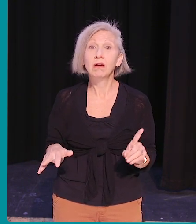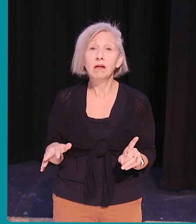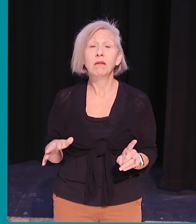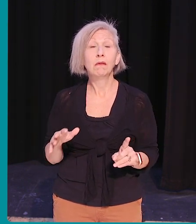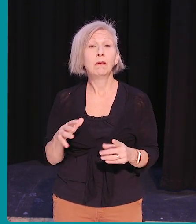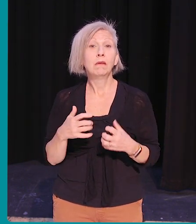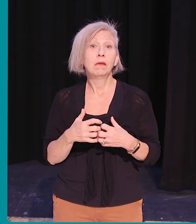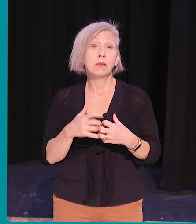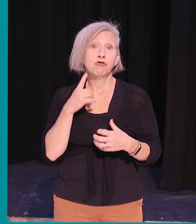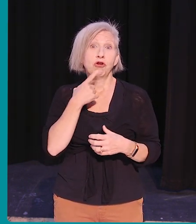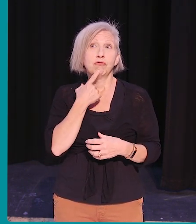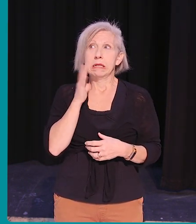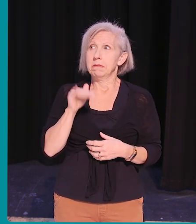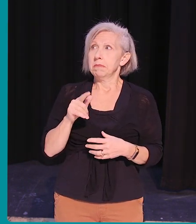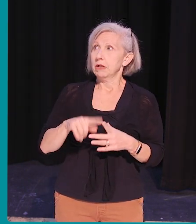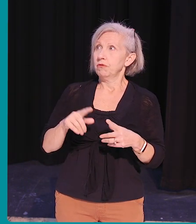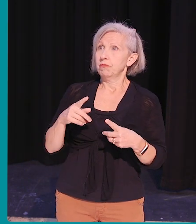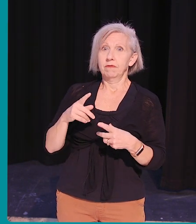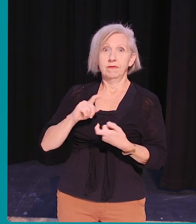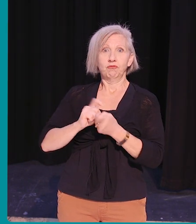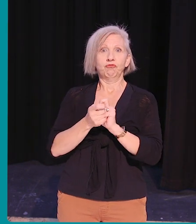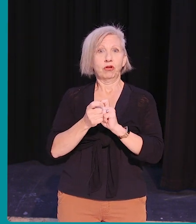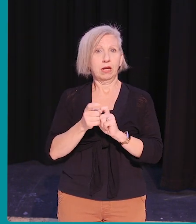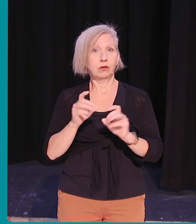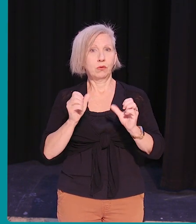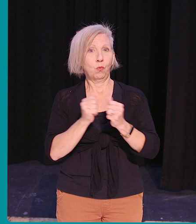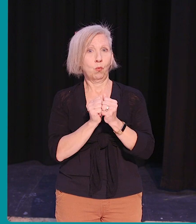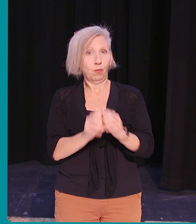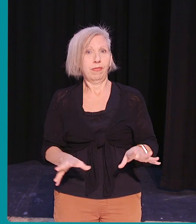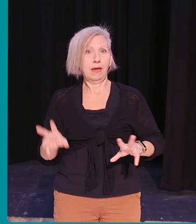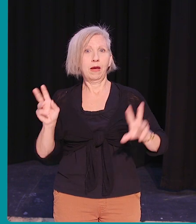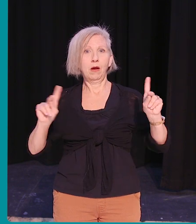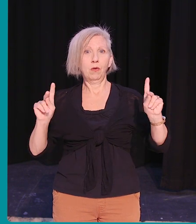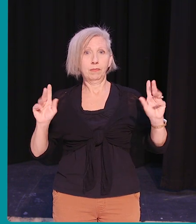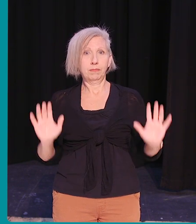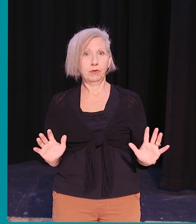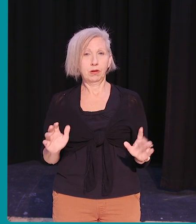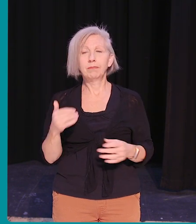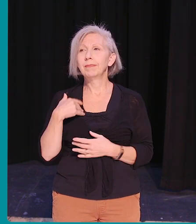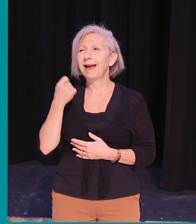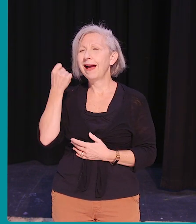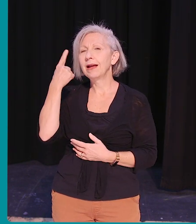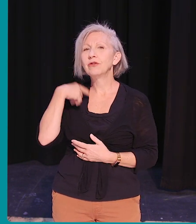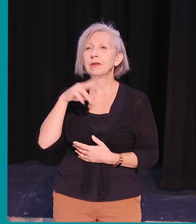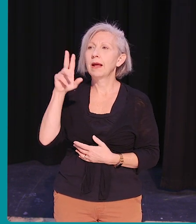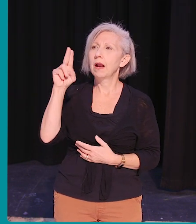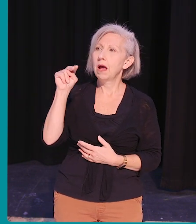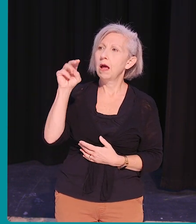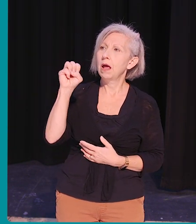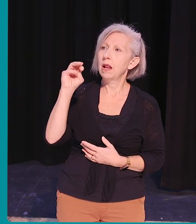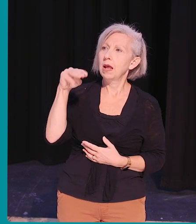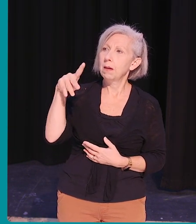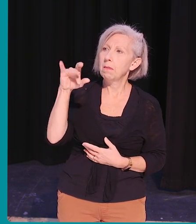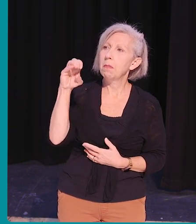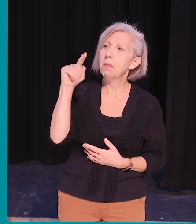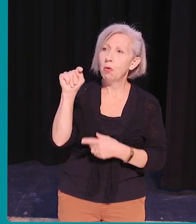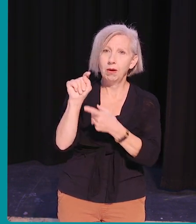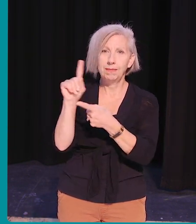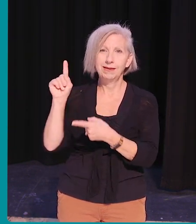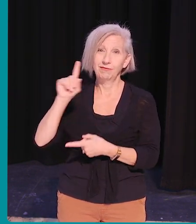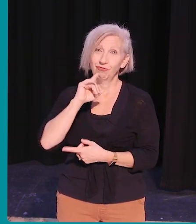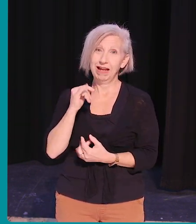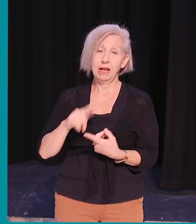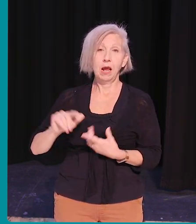directions. Even though unemployment is low right now, long-term trends are a little grim in some ways,